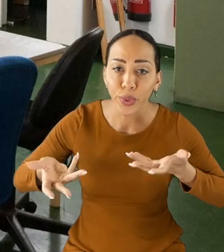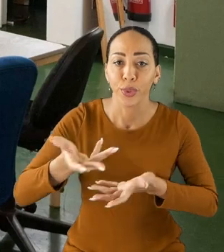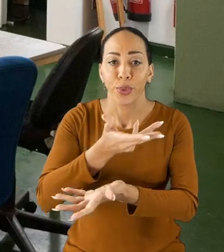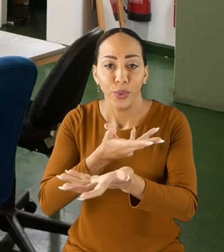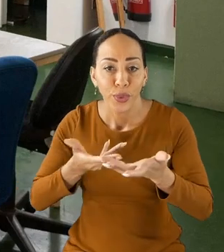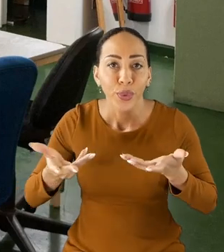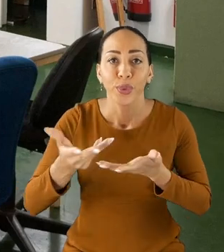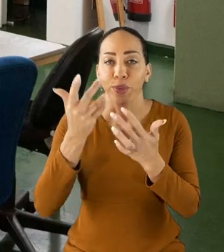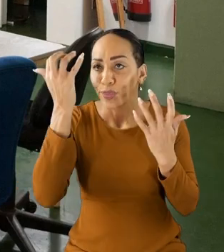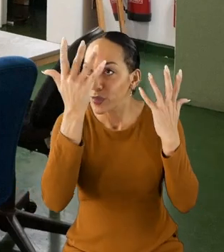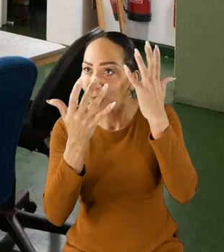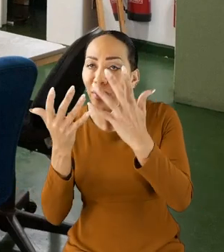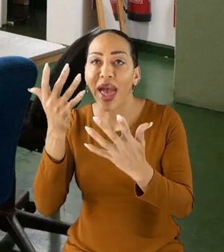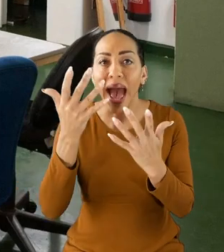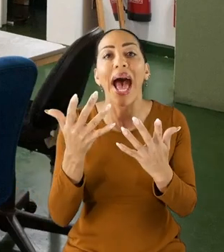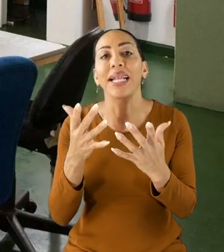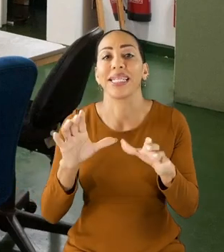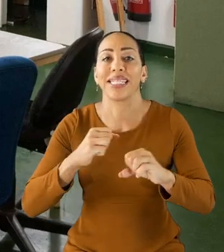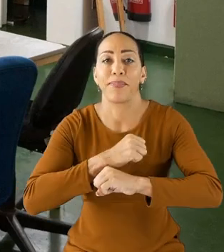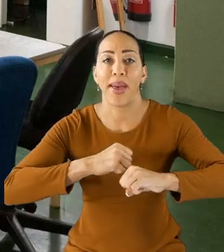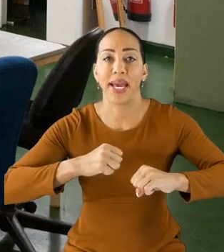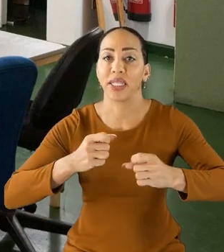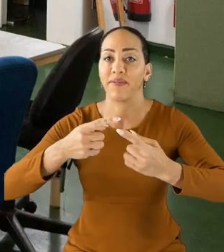critiqued, and to connect disabled creatives together.